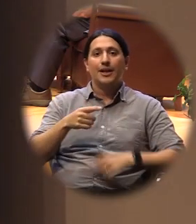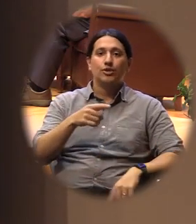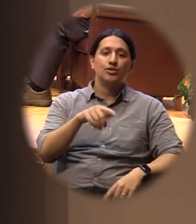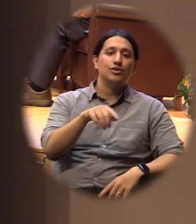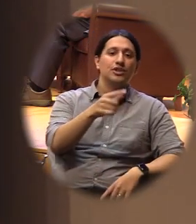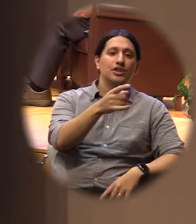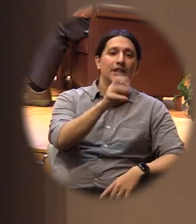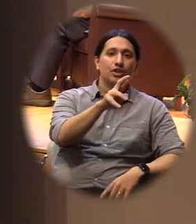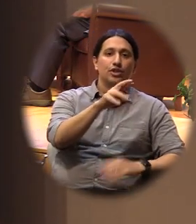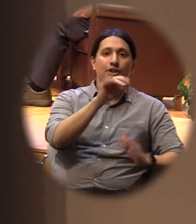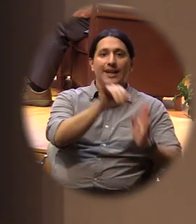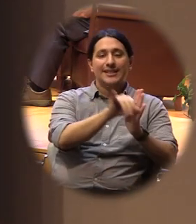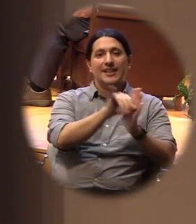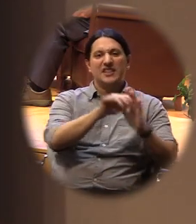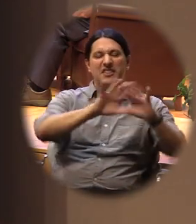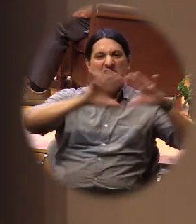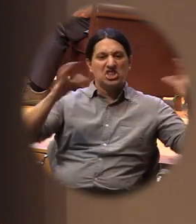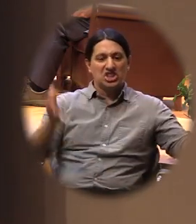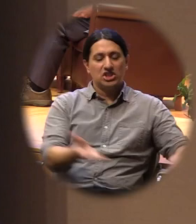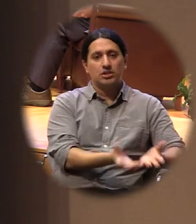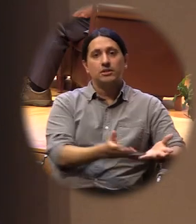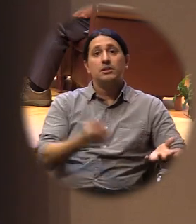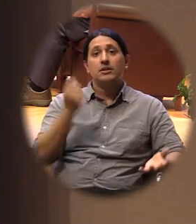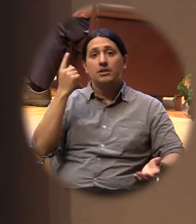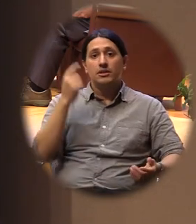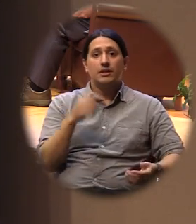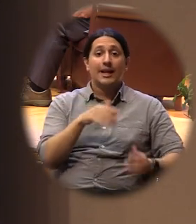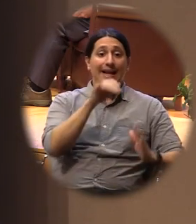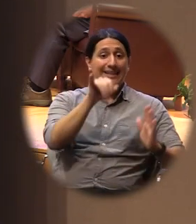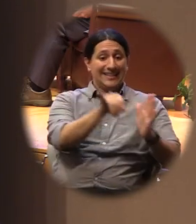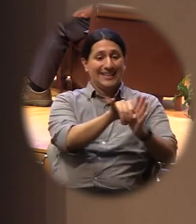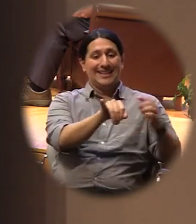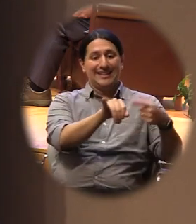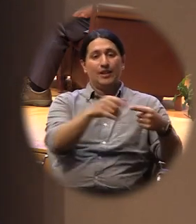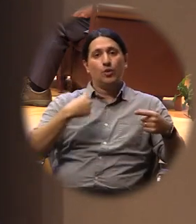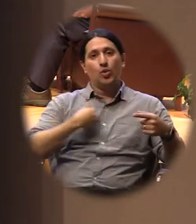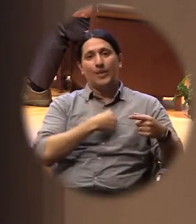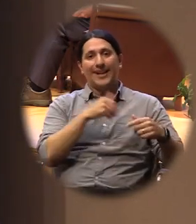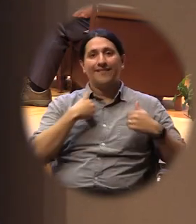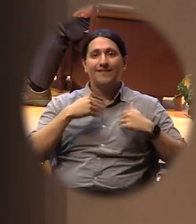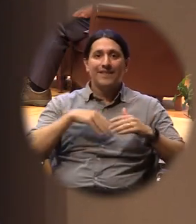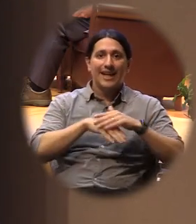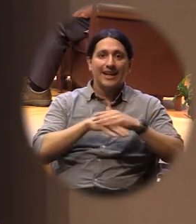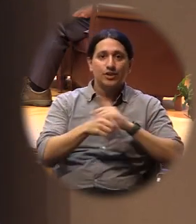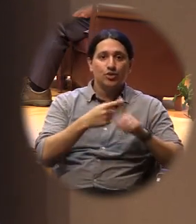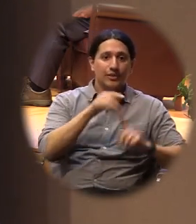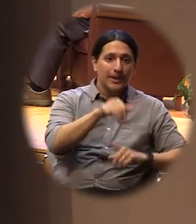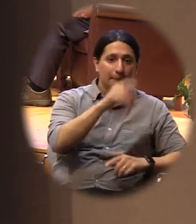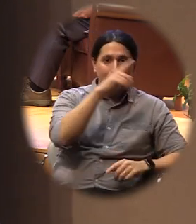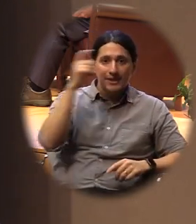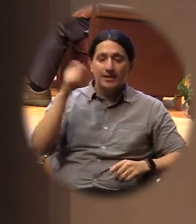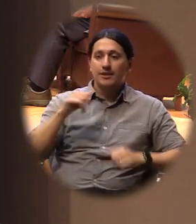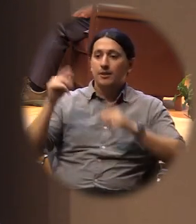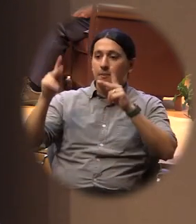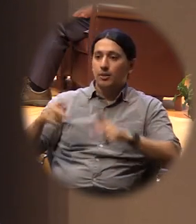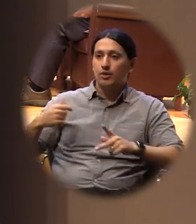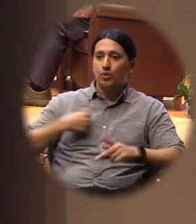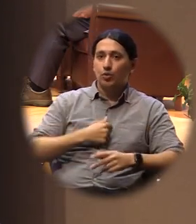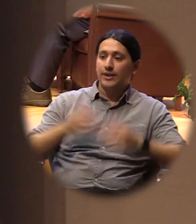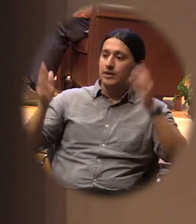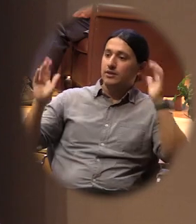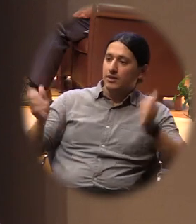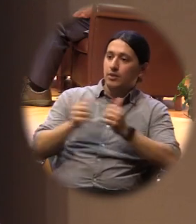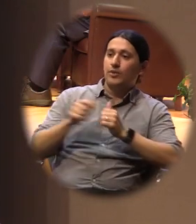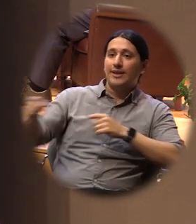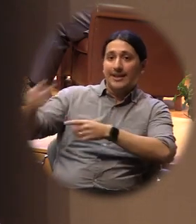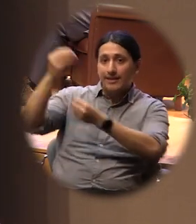and identity is something we only have access to because the person we're talking to tells us what their identity is, or how life